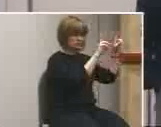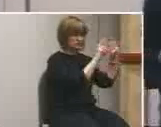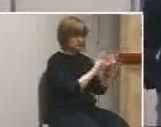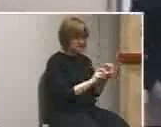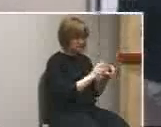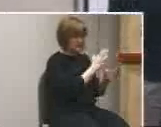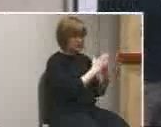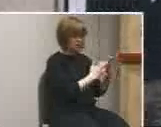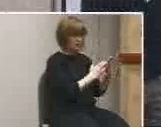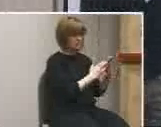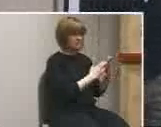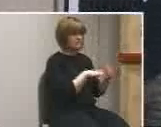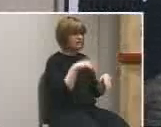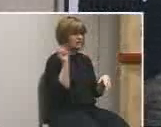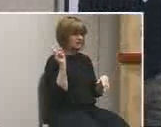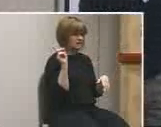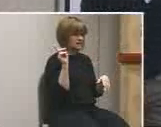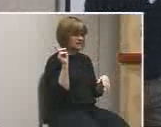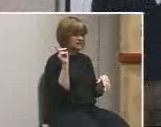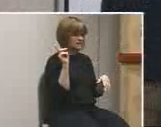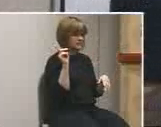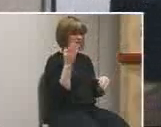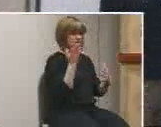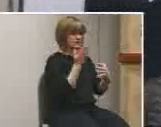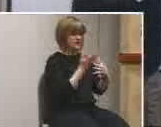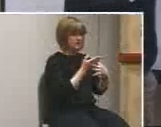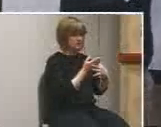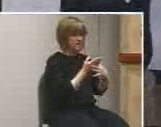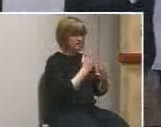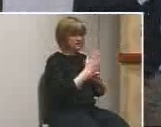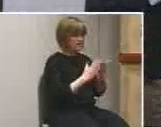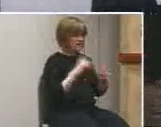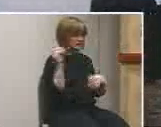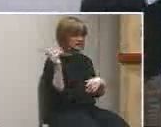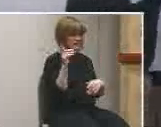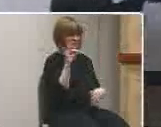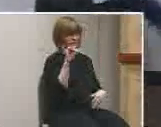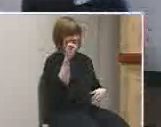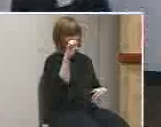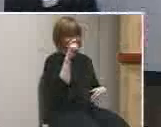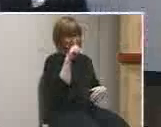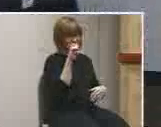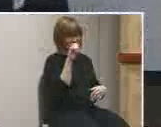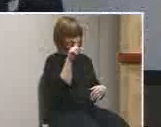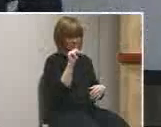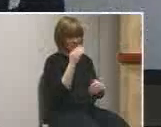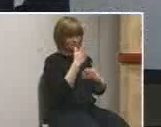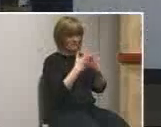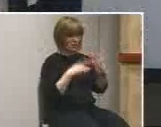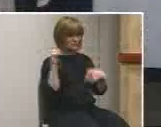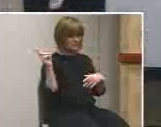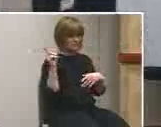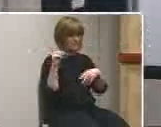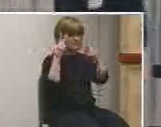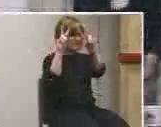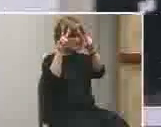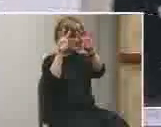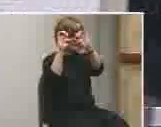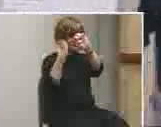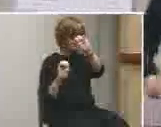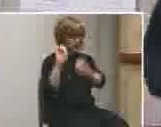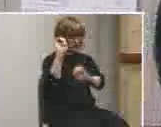part. This is the intervention part. This is the fidelity part. And this is the evaluation. So is it all